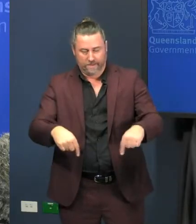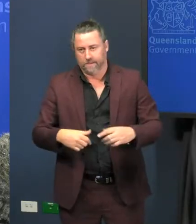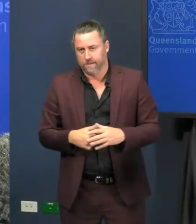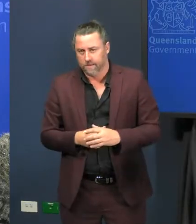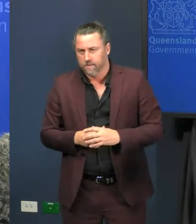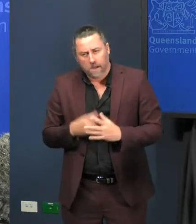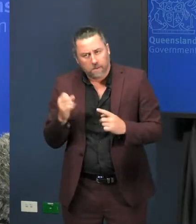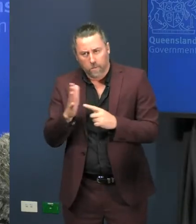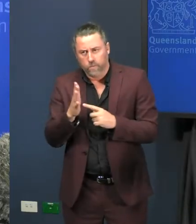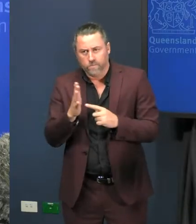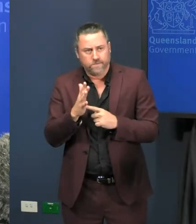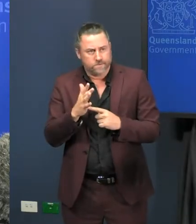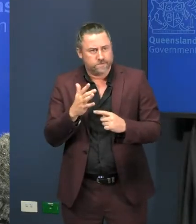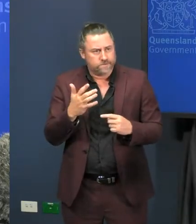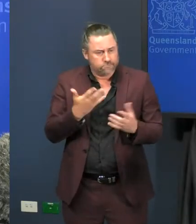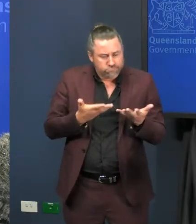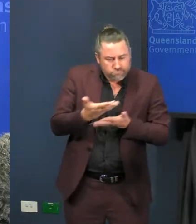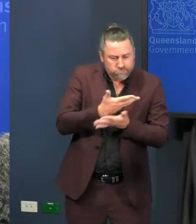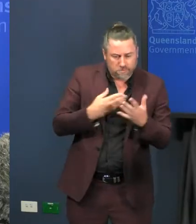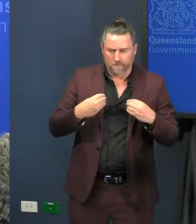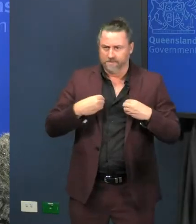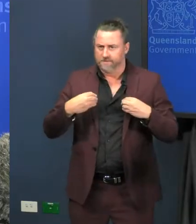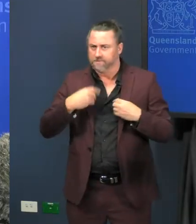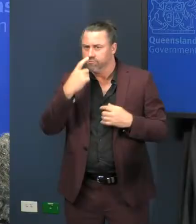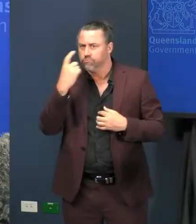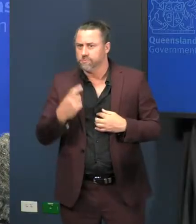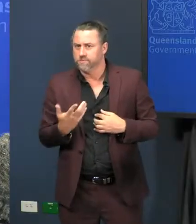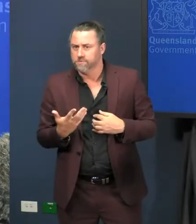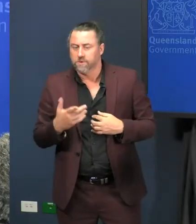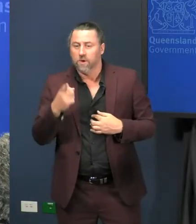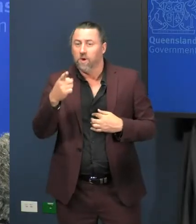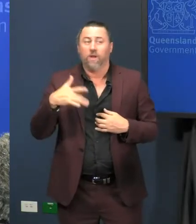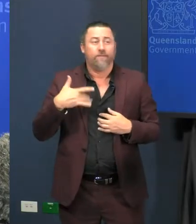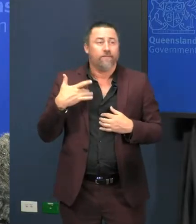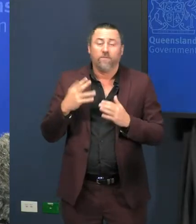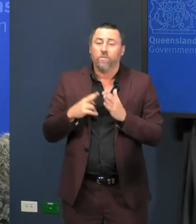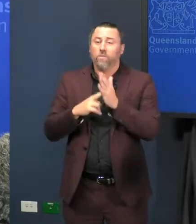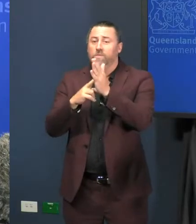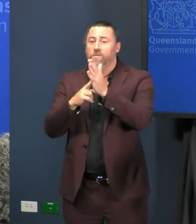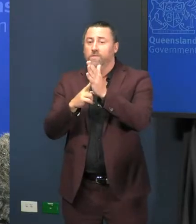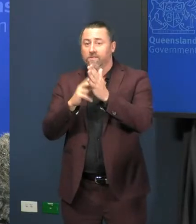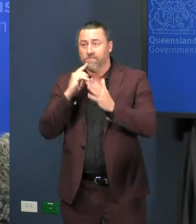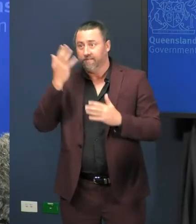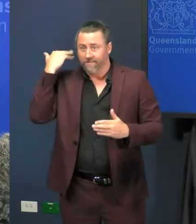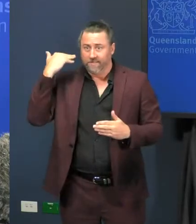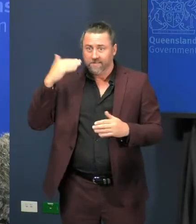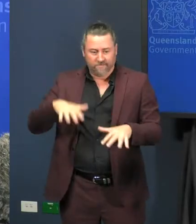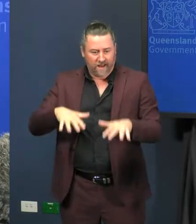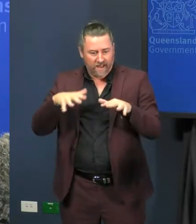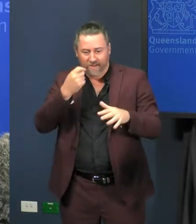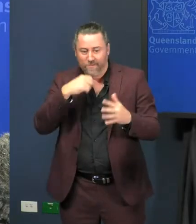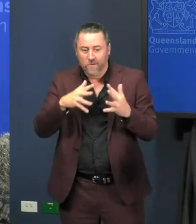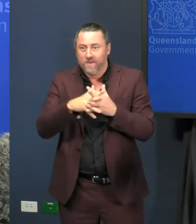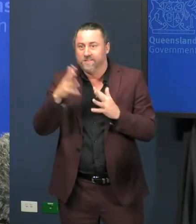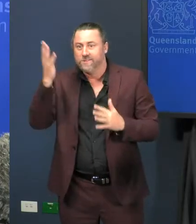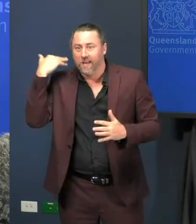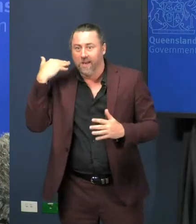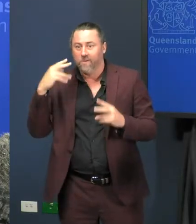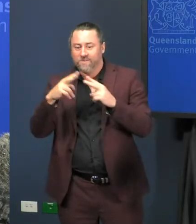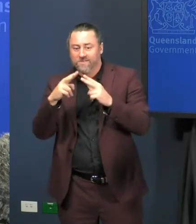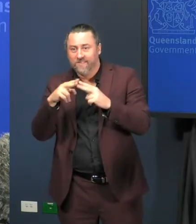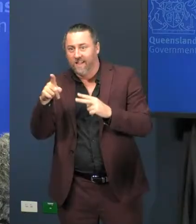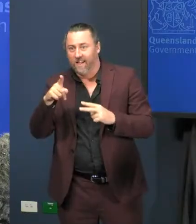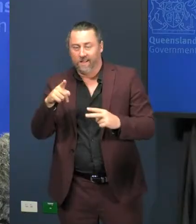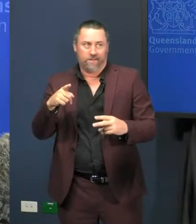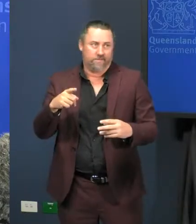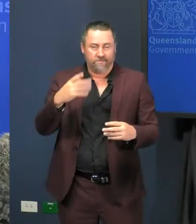that work continues. For those residents in the north and far north who were impacted by the last event only a few weeks ago, I want them to know